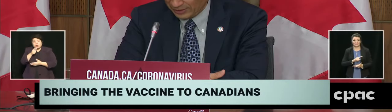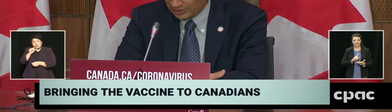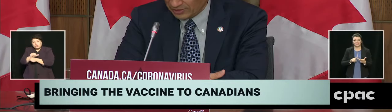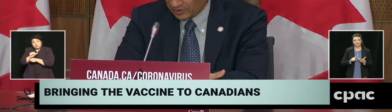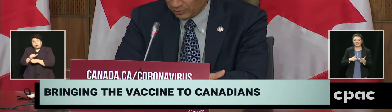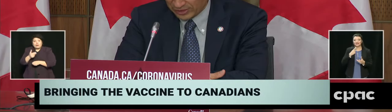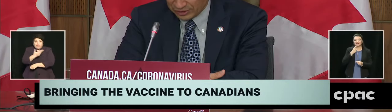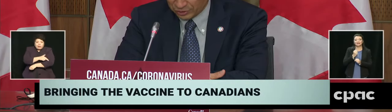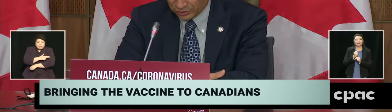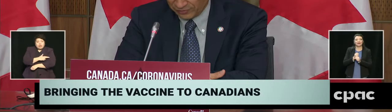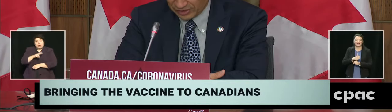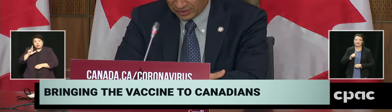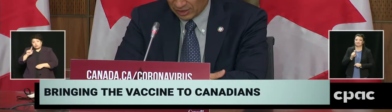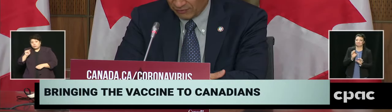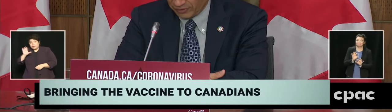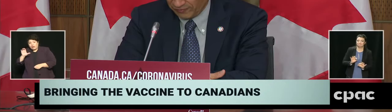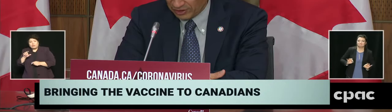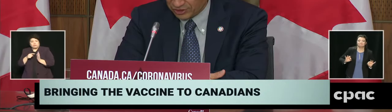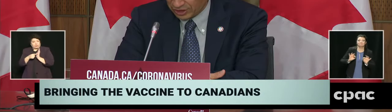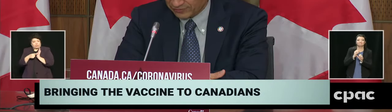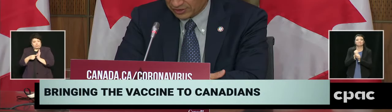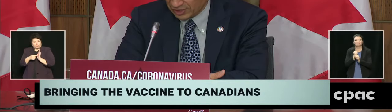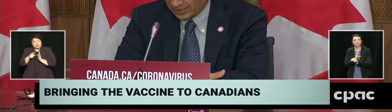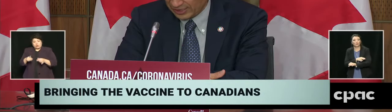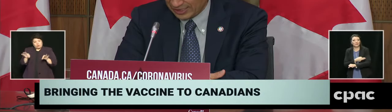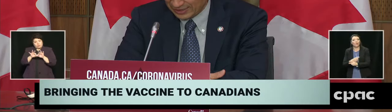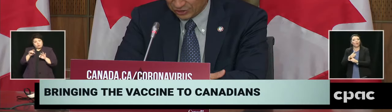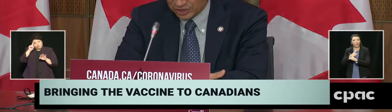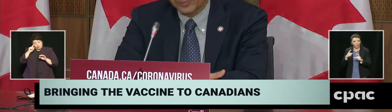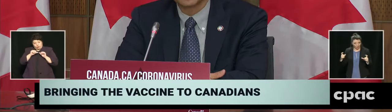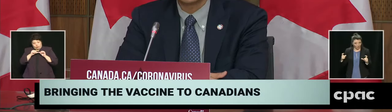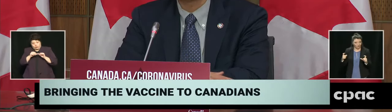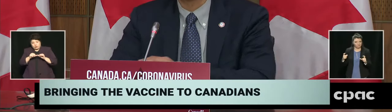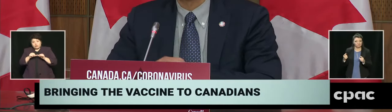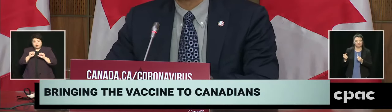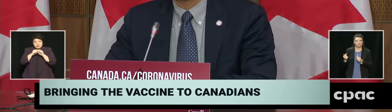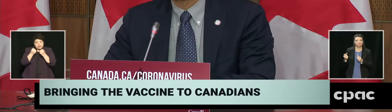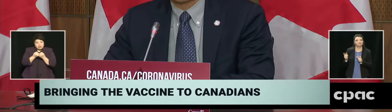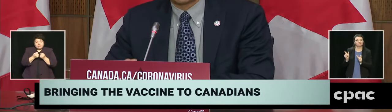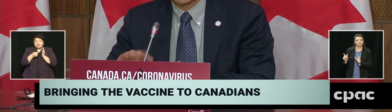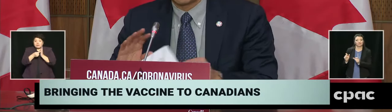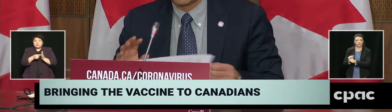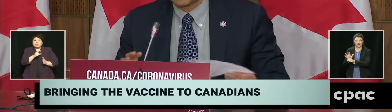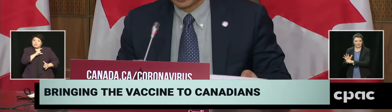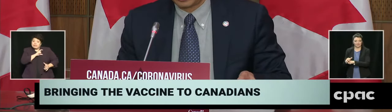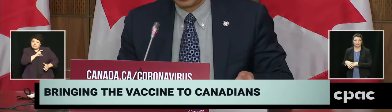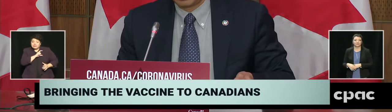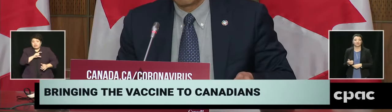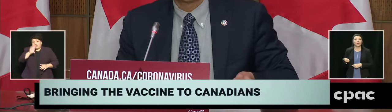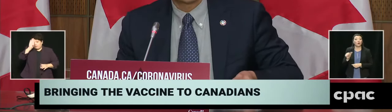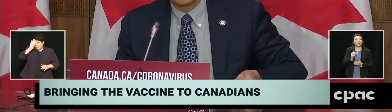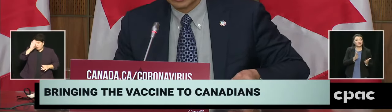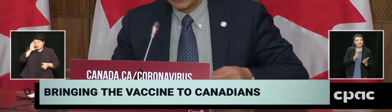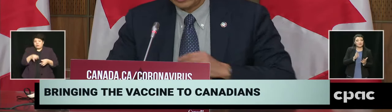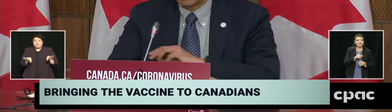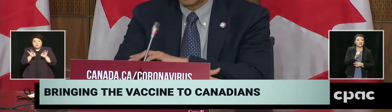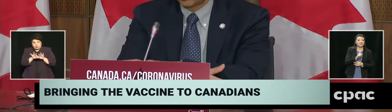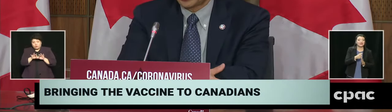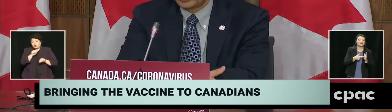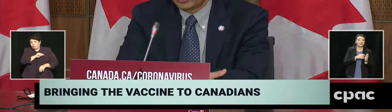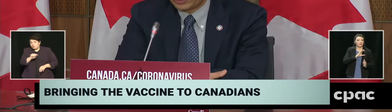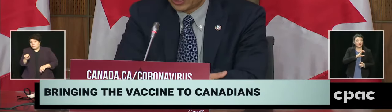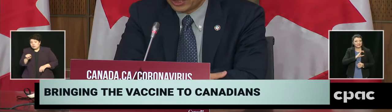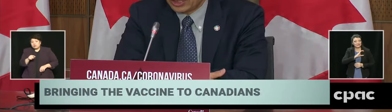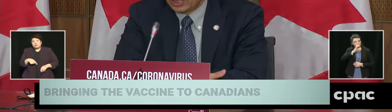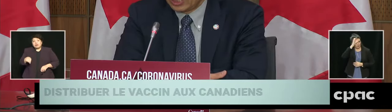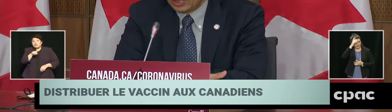to the maintenance of other essential services for the functioning of society, such as police and firefighters. Those living or